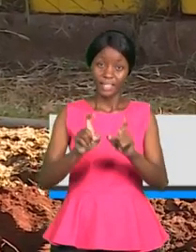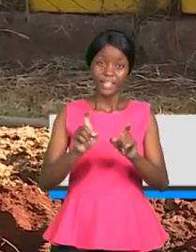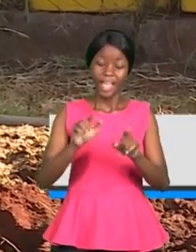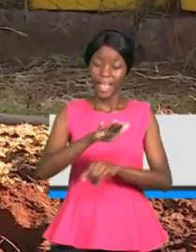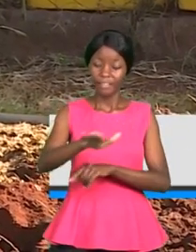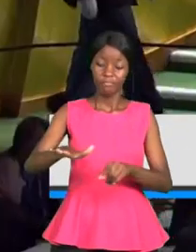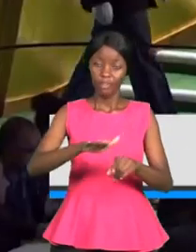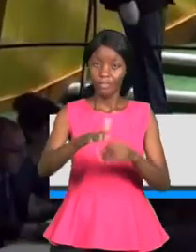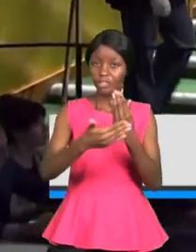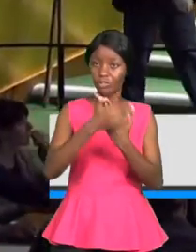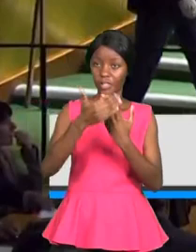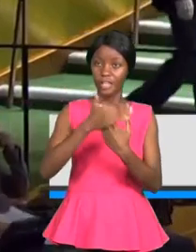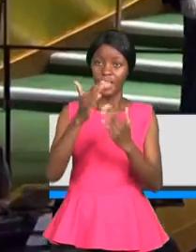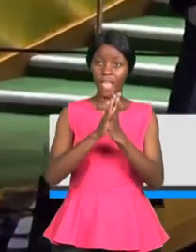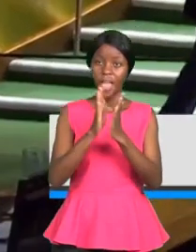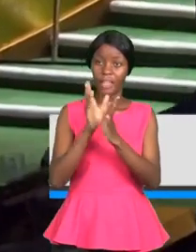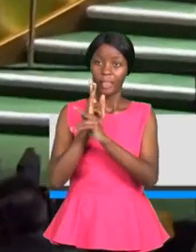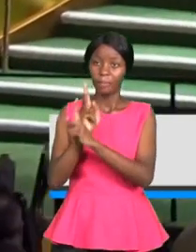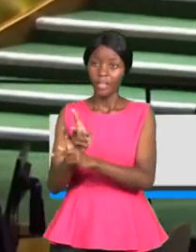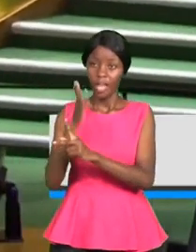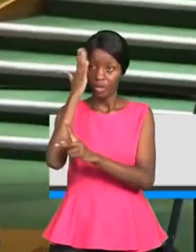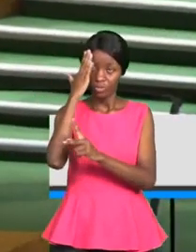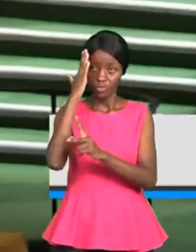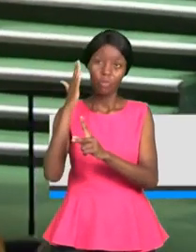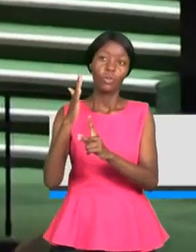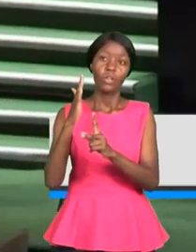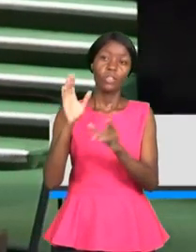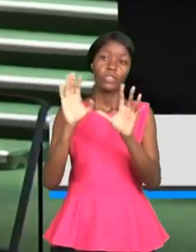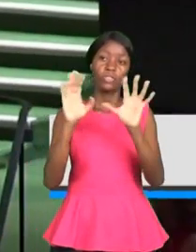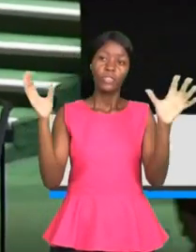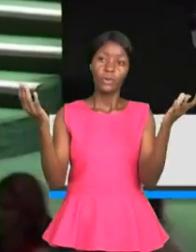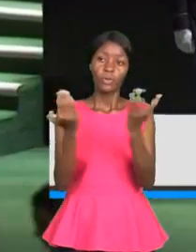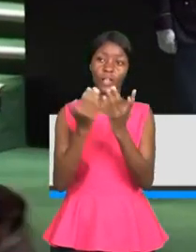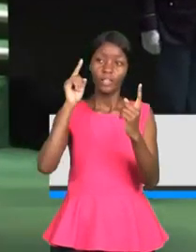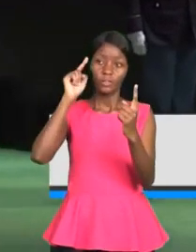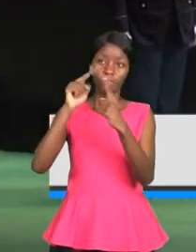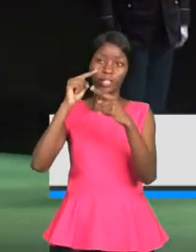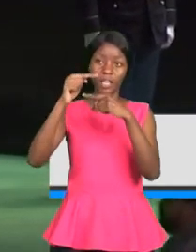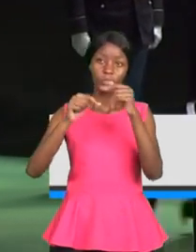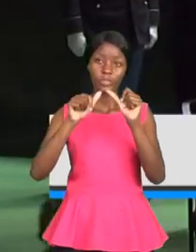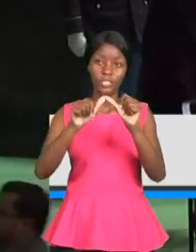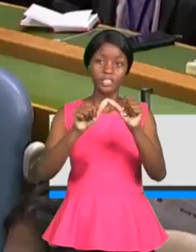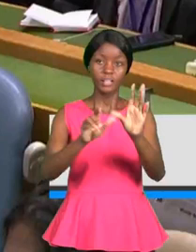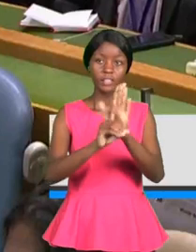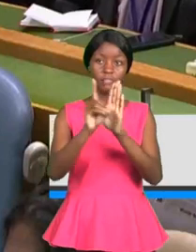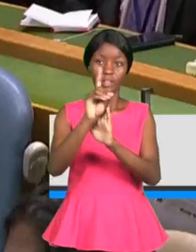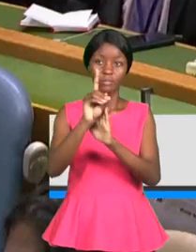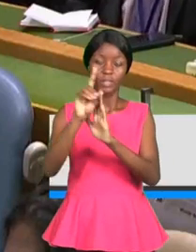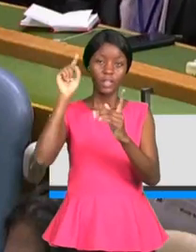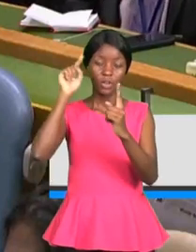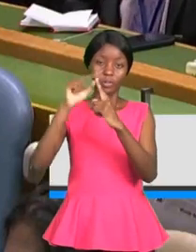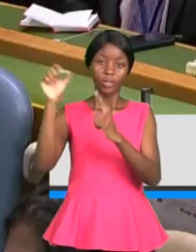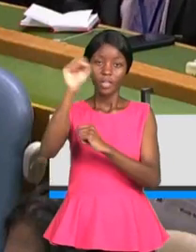environmental conservation and the pressure to realize the global goals on Sustainable Development Goals, SDGs, has led